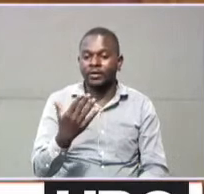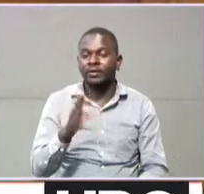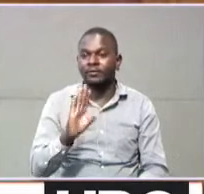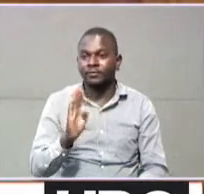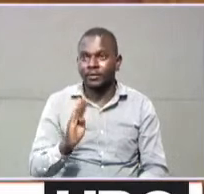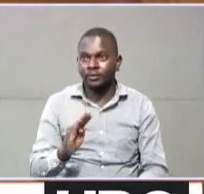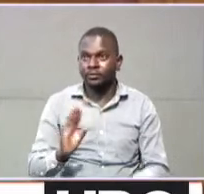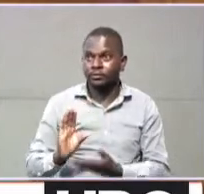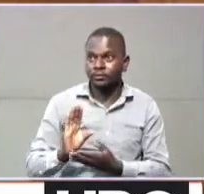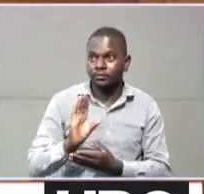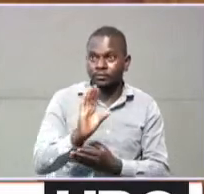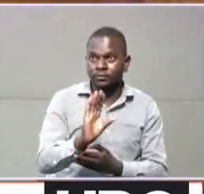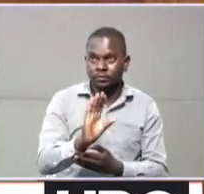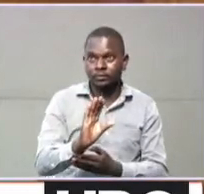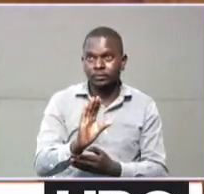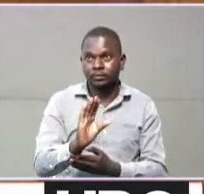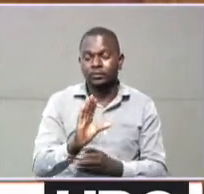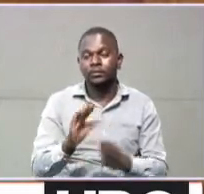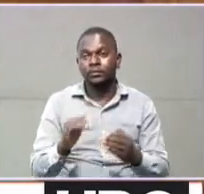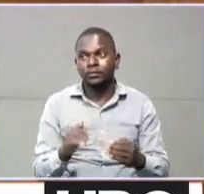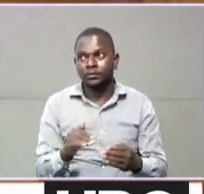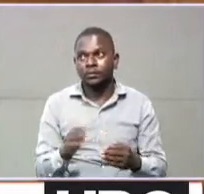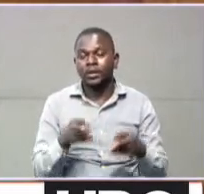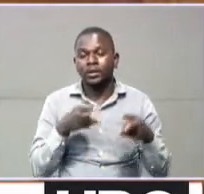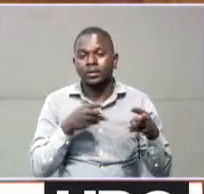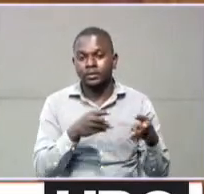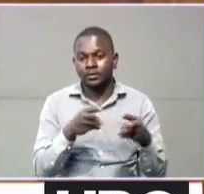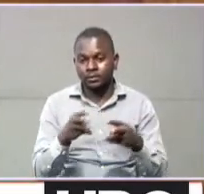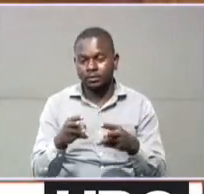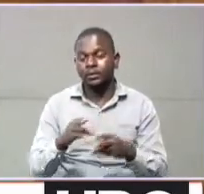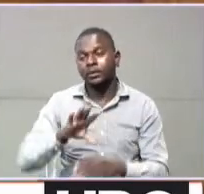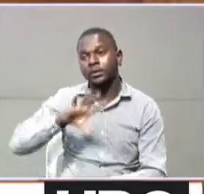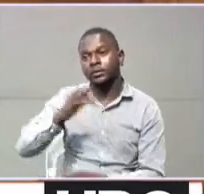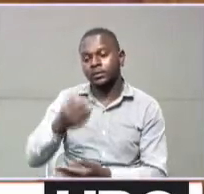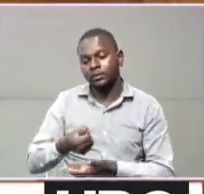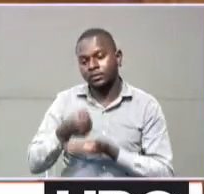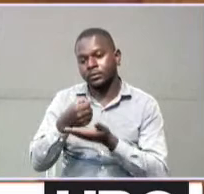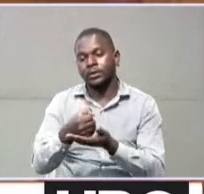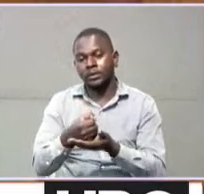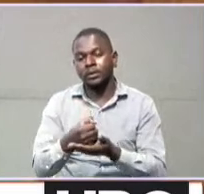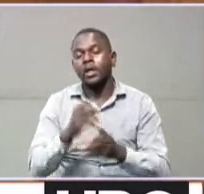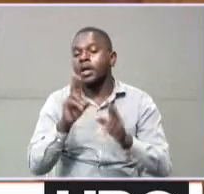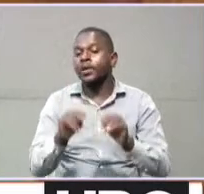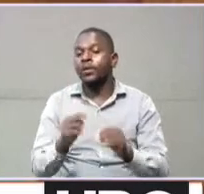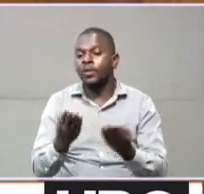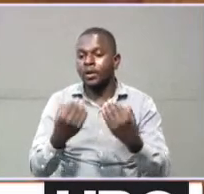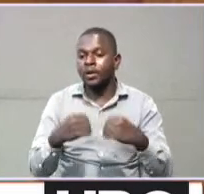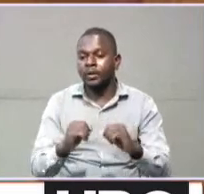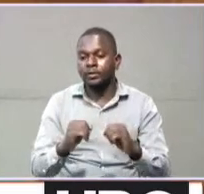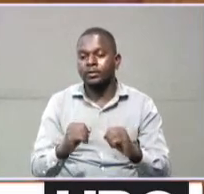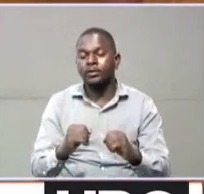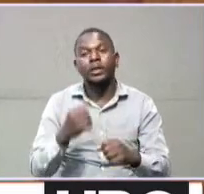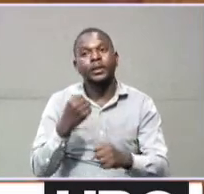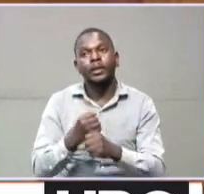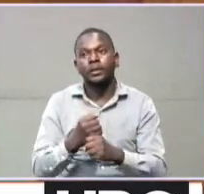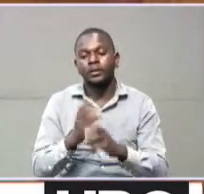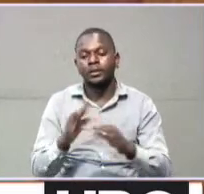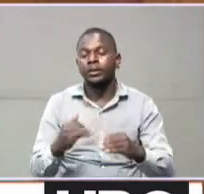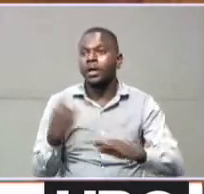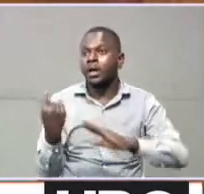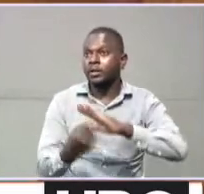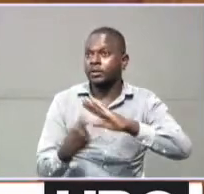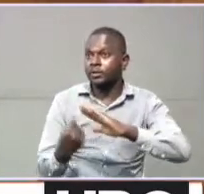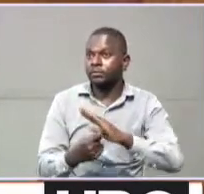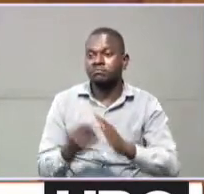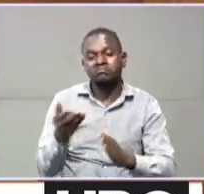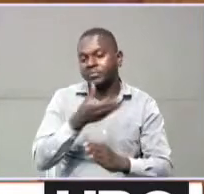earmarked to provide food assistance to the region up to date no action has been taken and the situation is